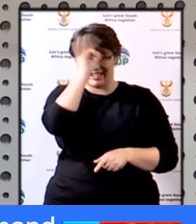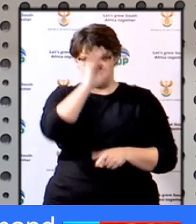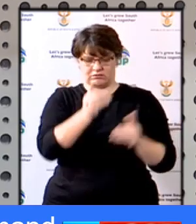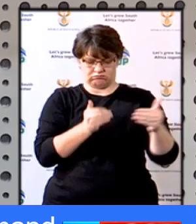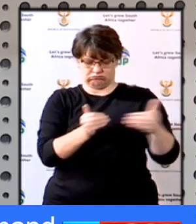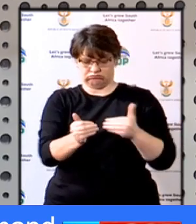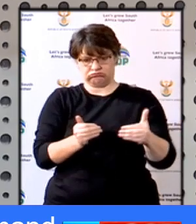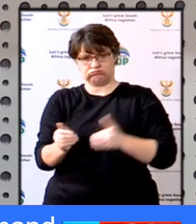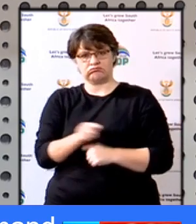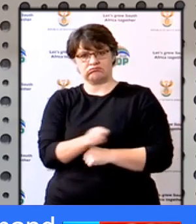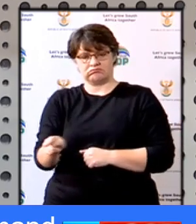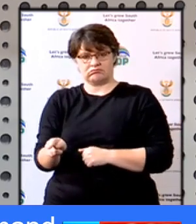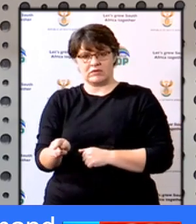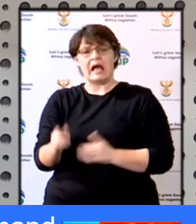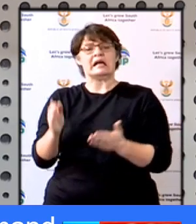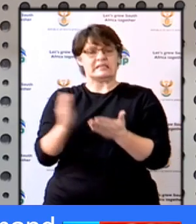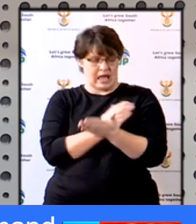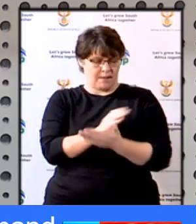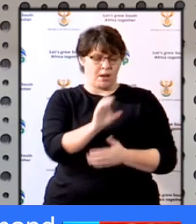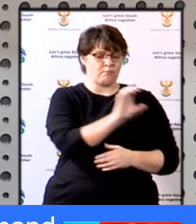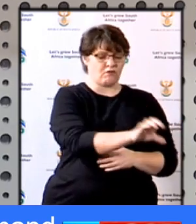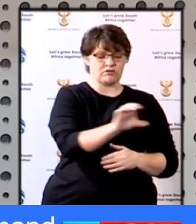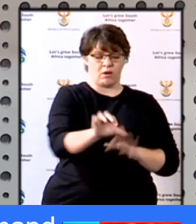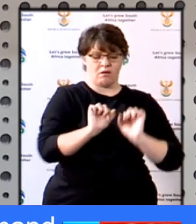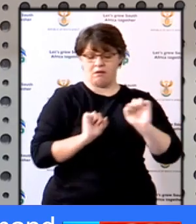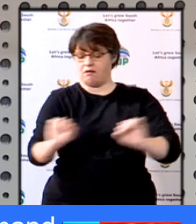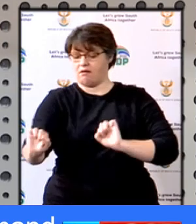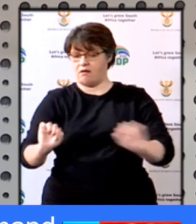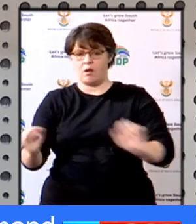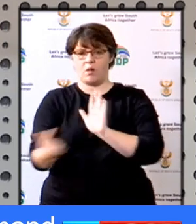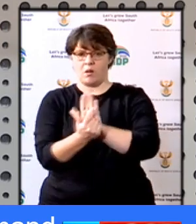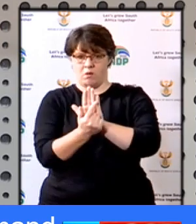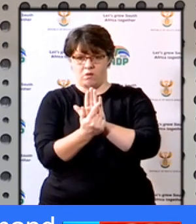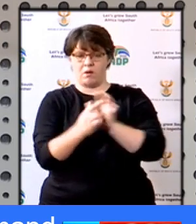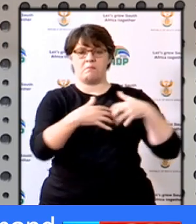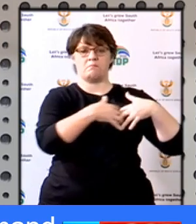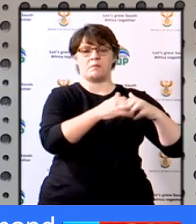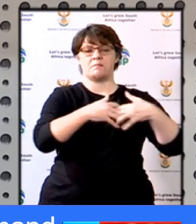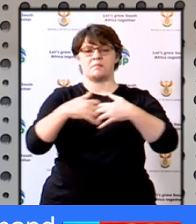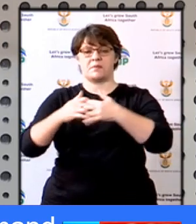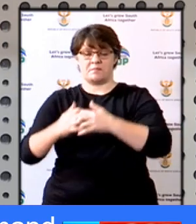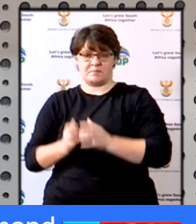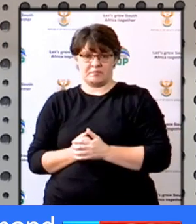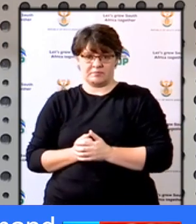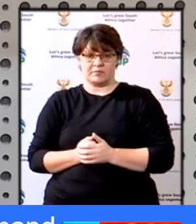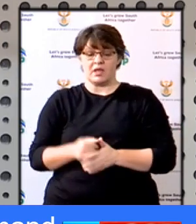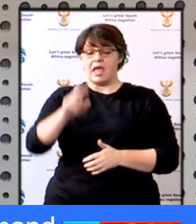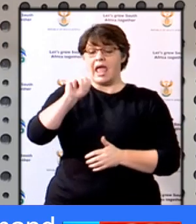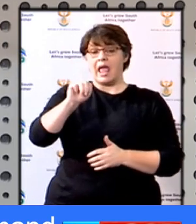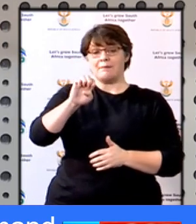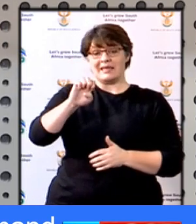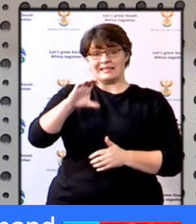number of provinces have their own legislation dealing with this. So we met with the MECs